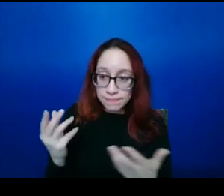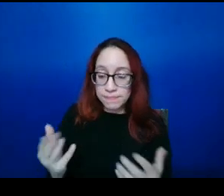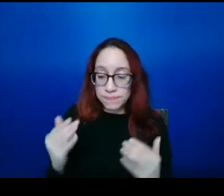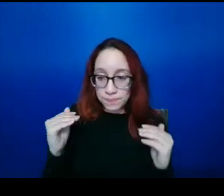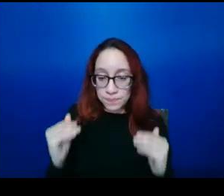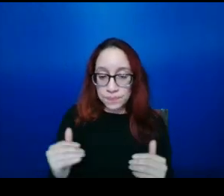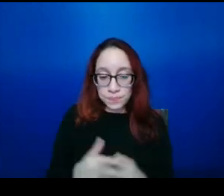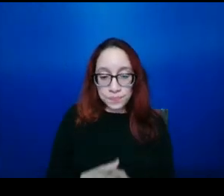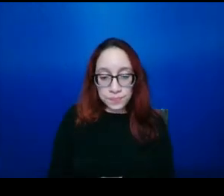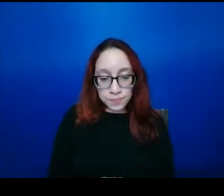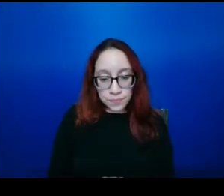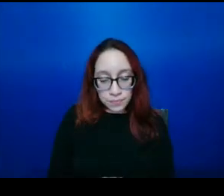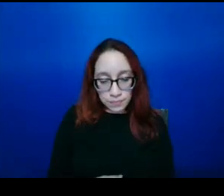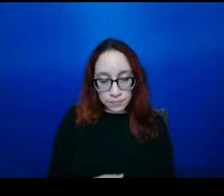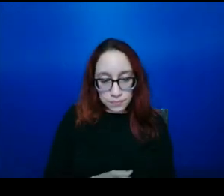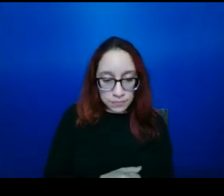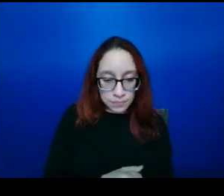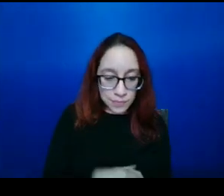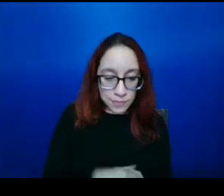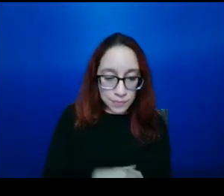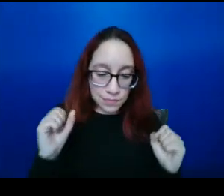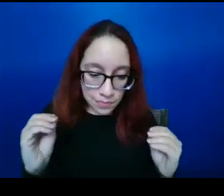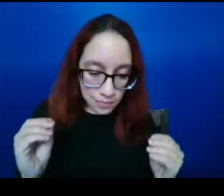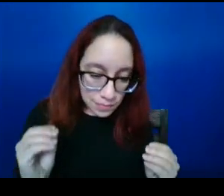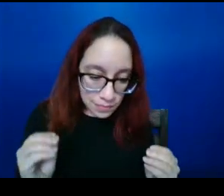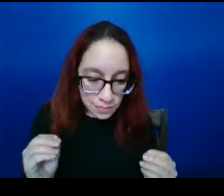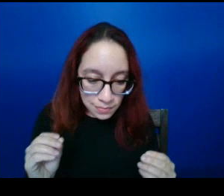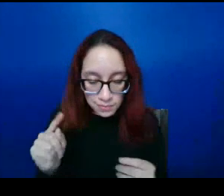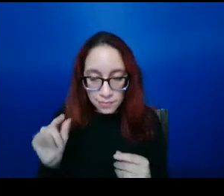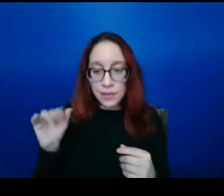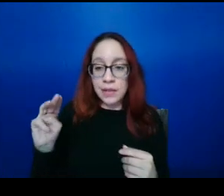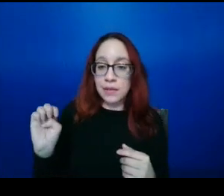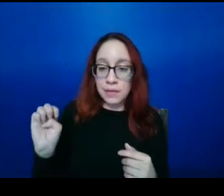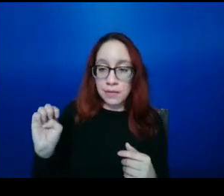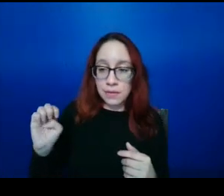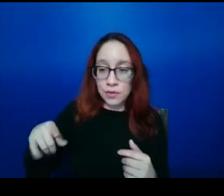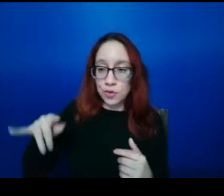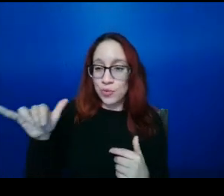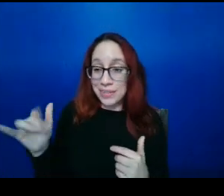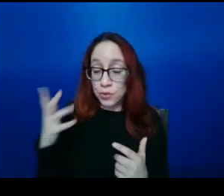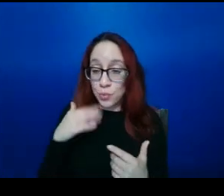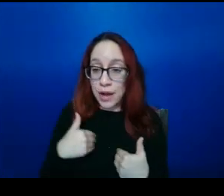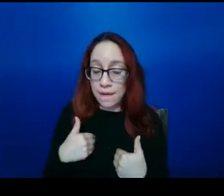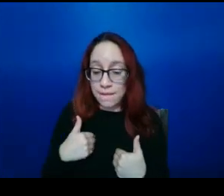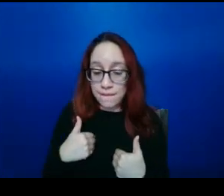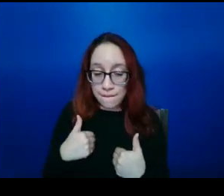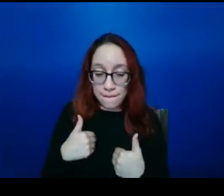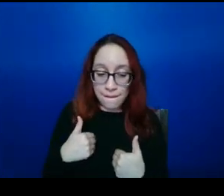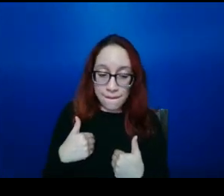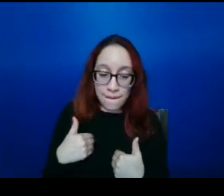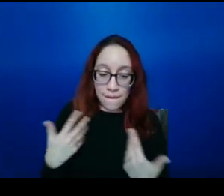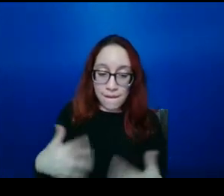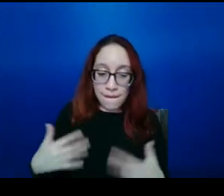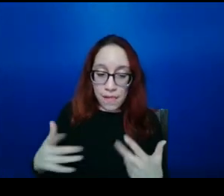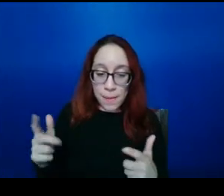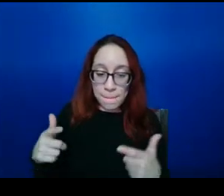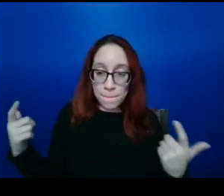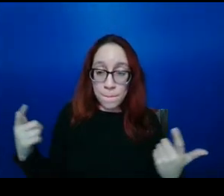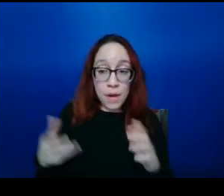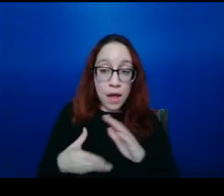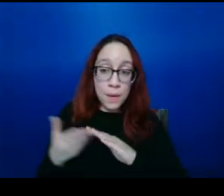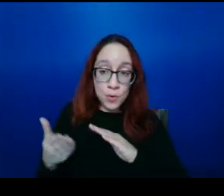We can move forward. So Time Equities is interesting because it not only do we have a very large